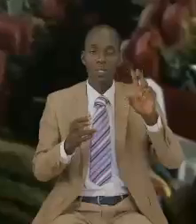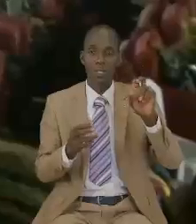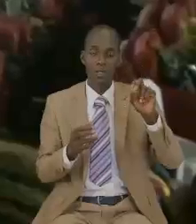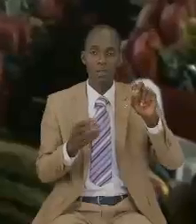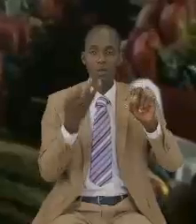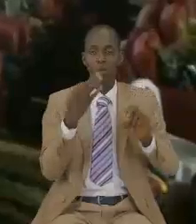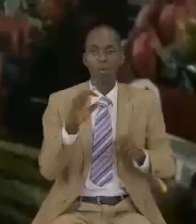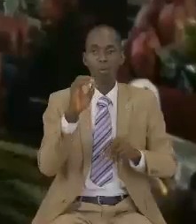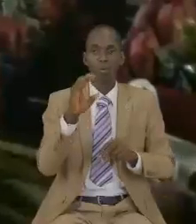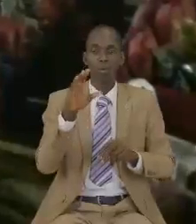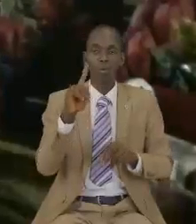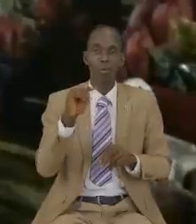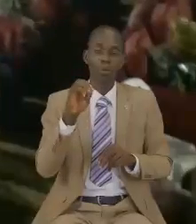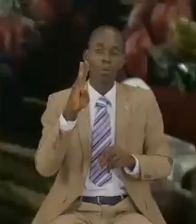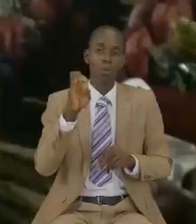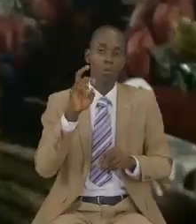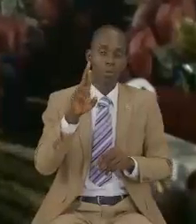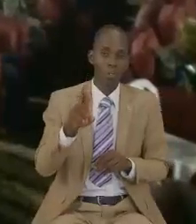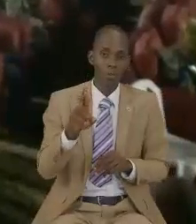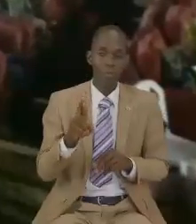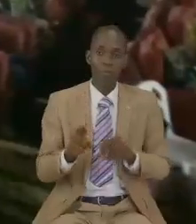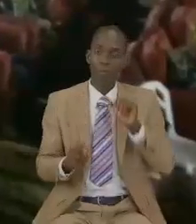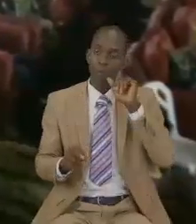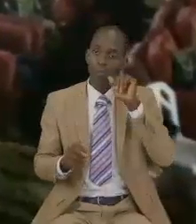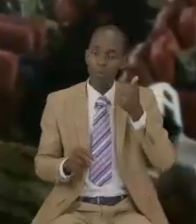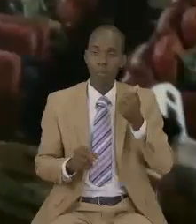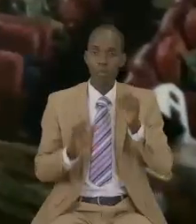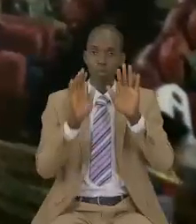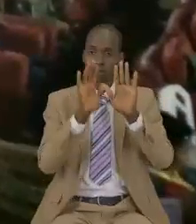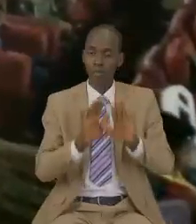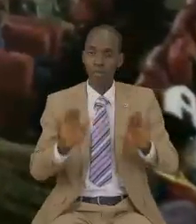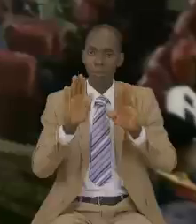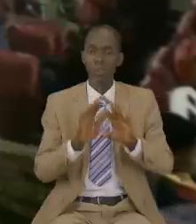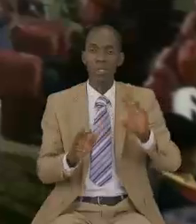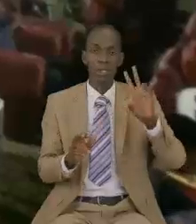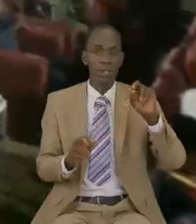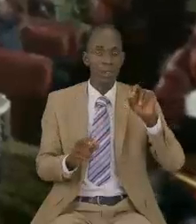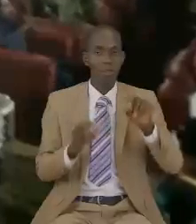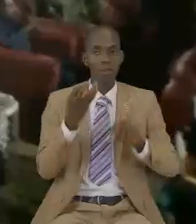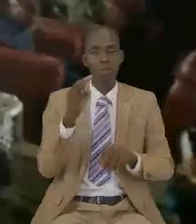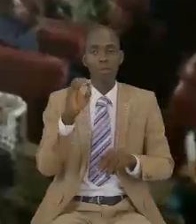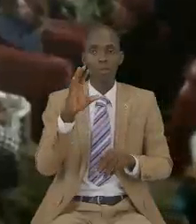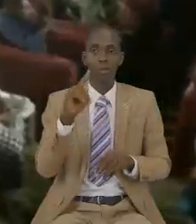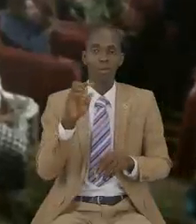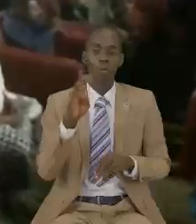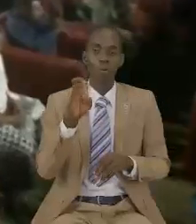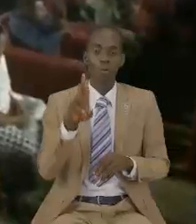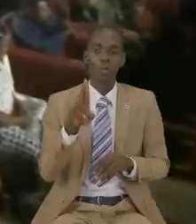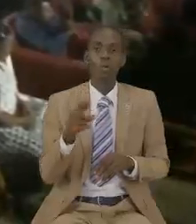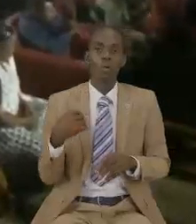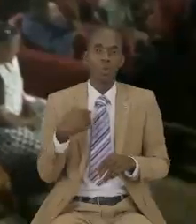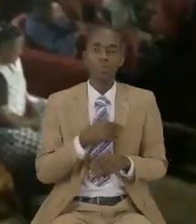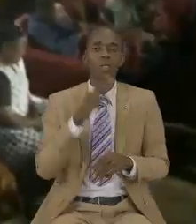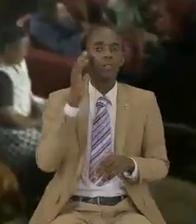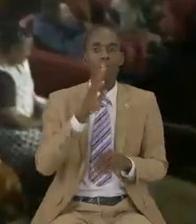October. October. 30th October, tomorrow, Sunday, we shall be here for